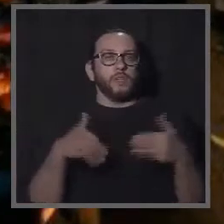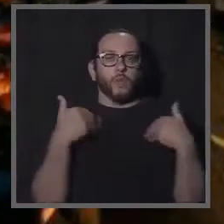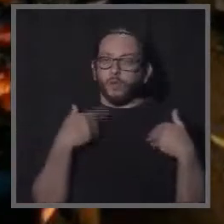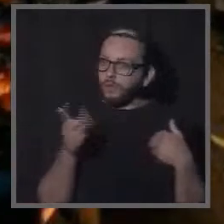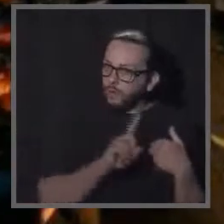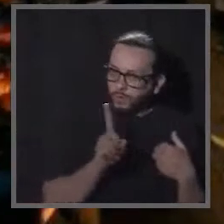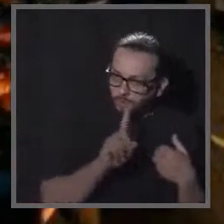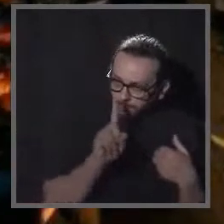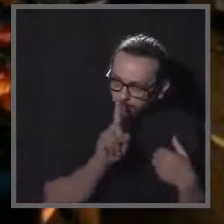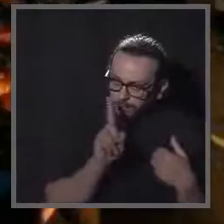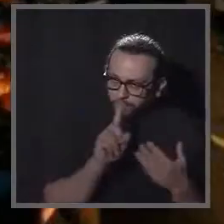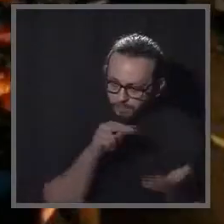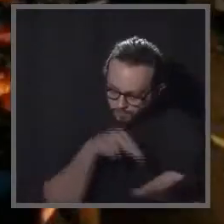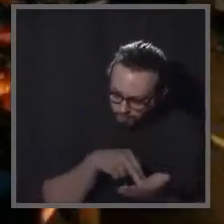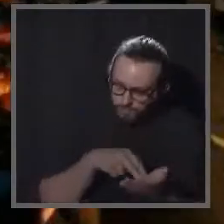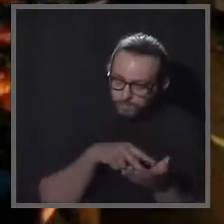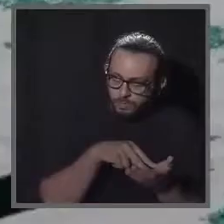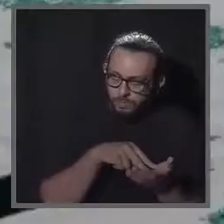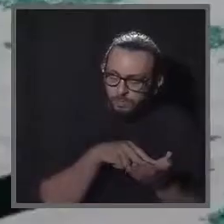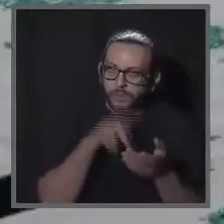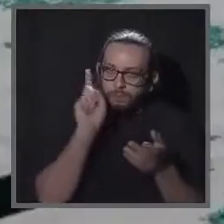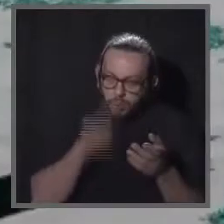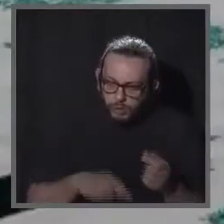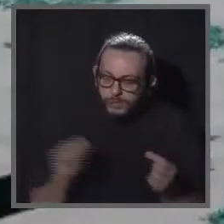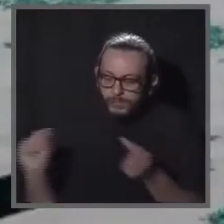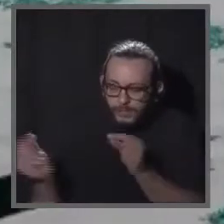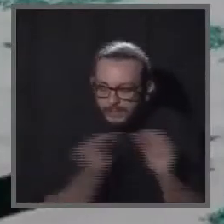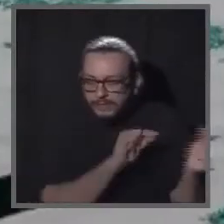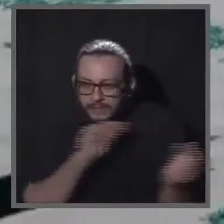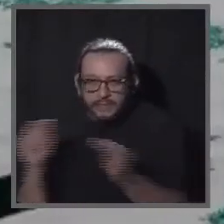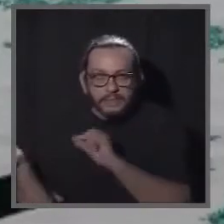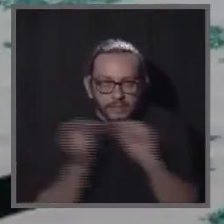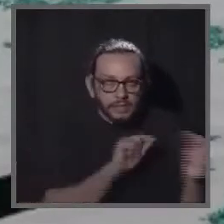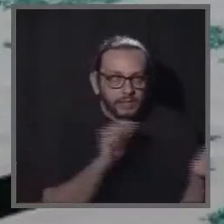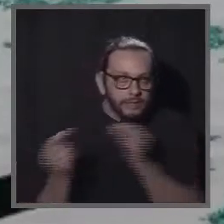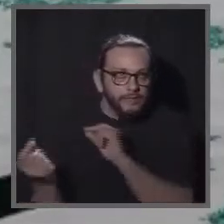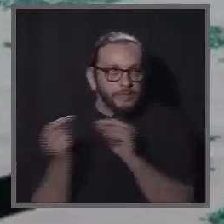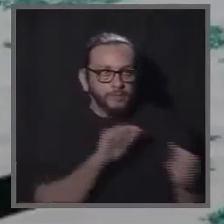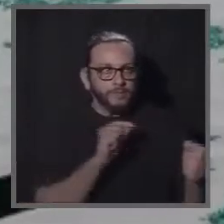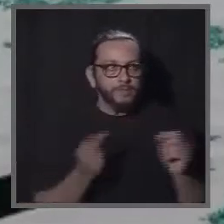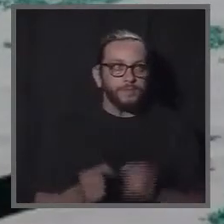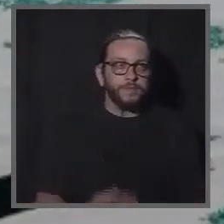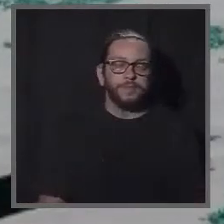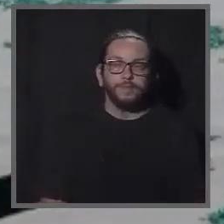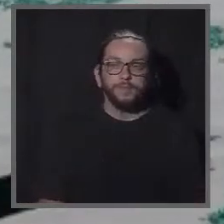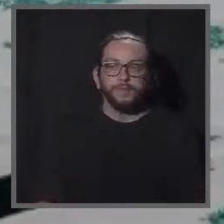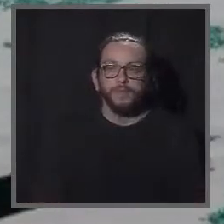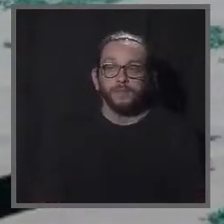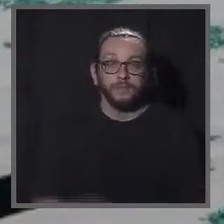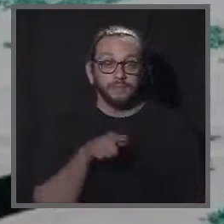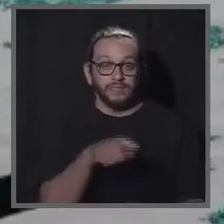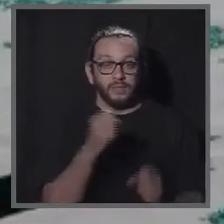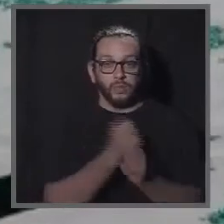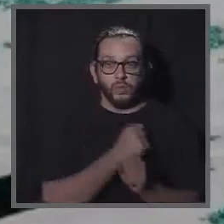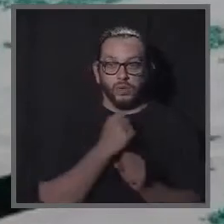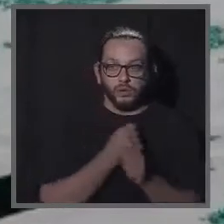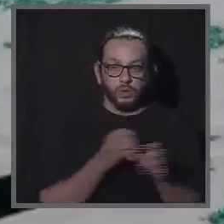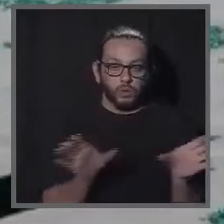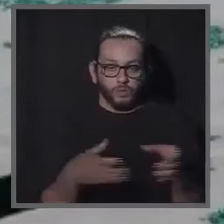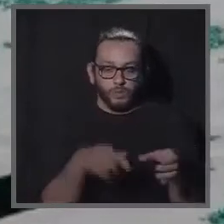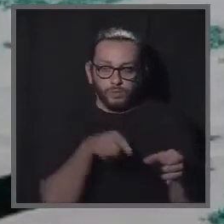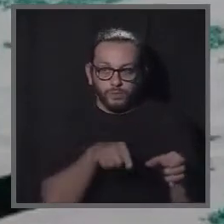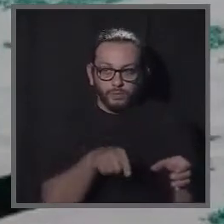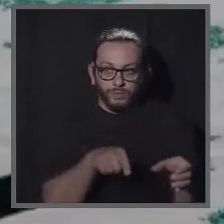because otherwise people will just remember this as schools being occupied. And I think it's much more than that. This was the work of a